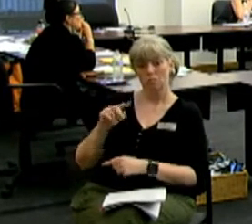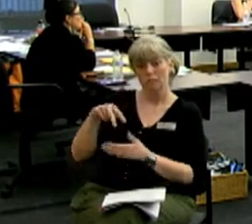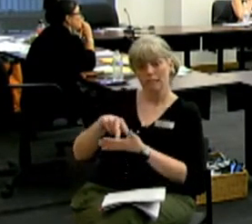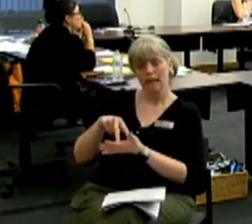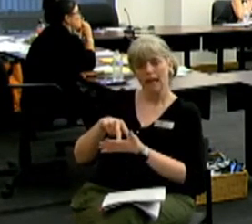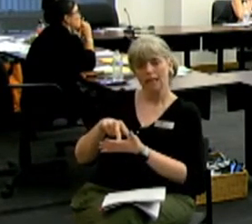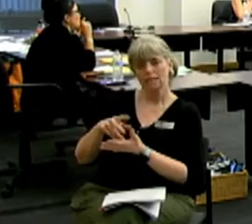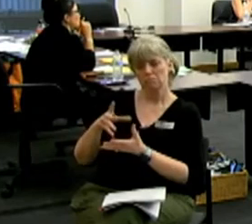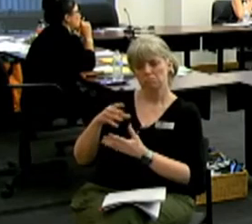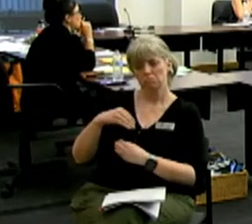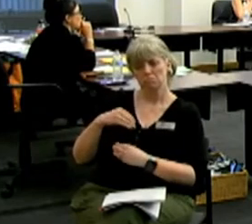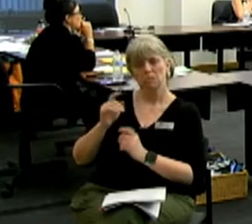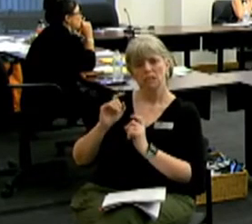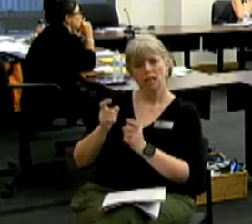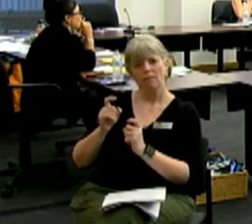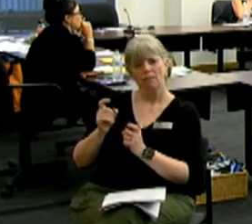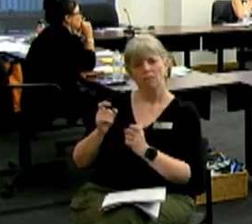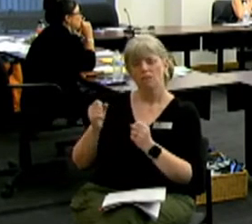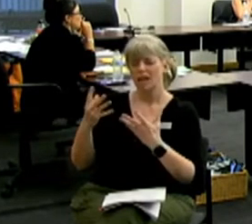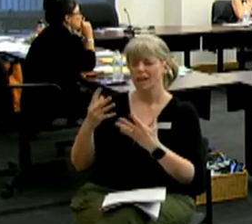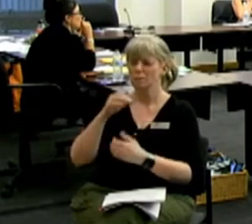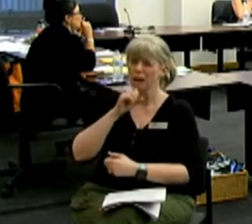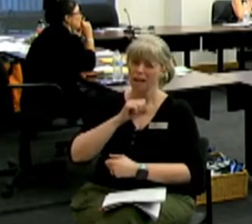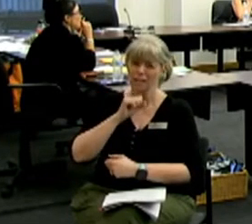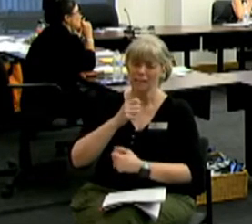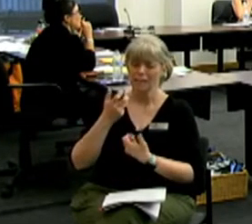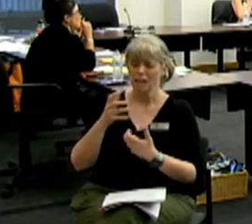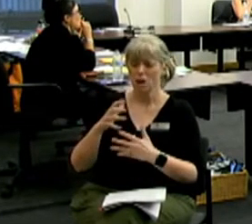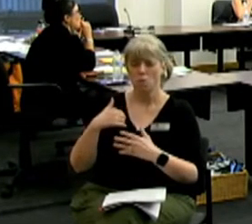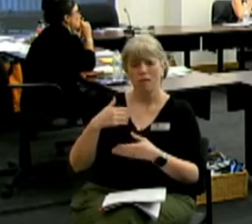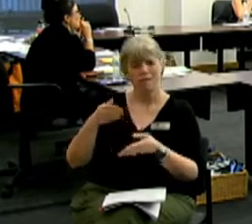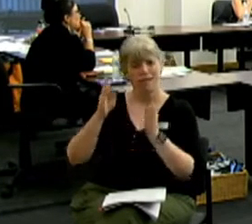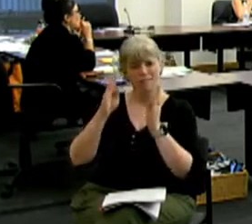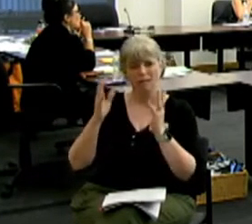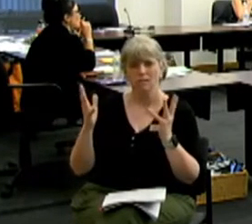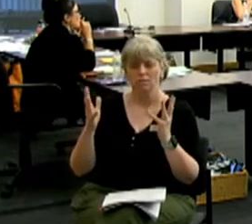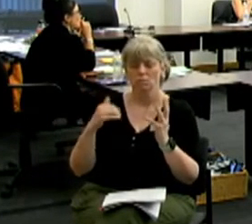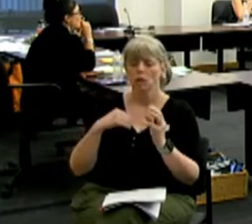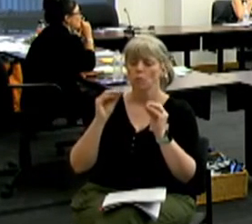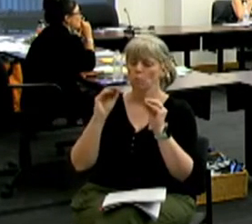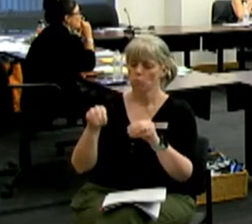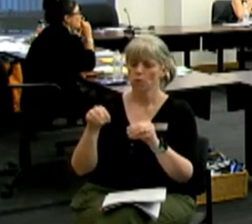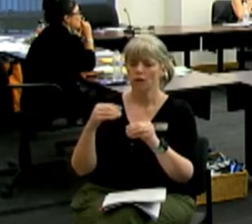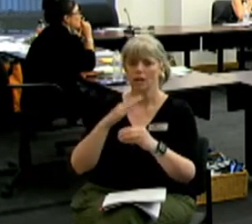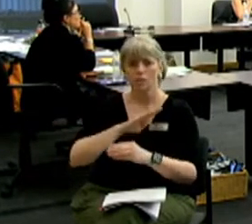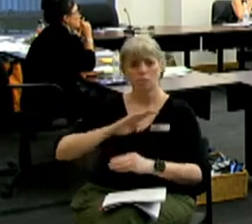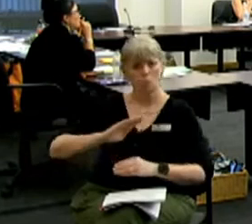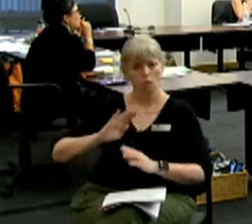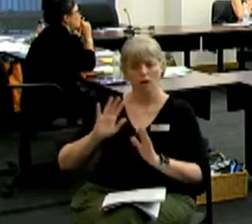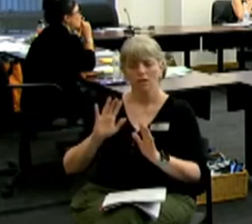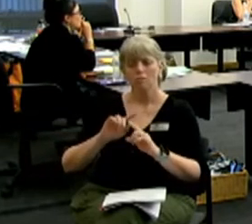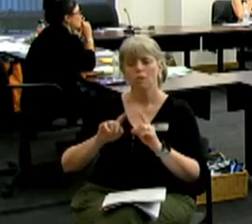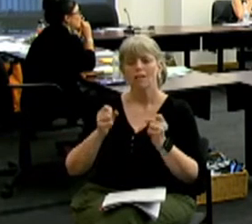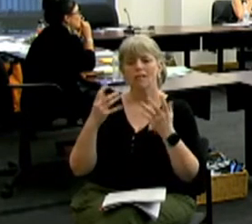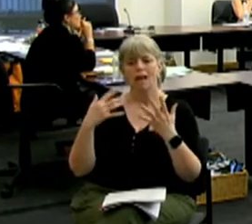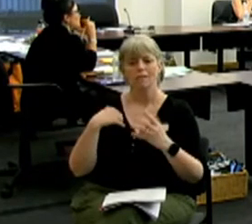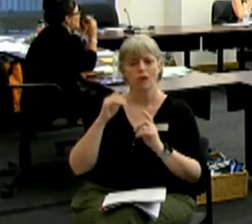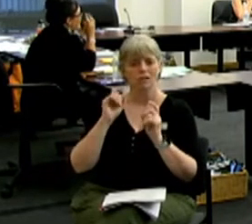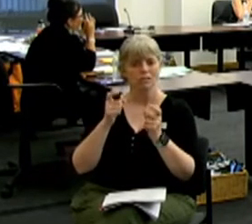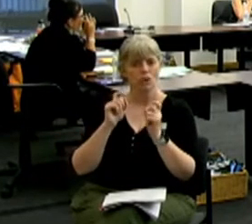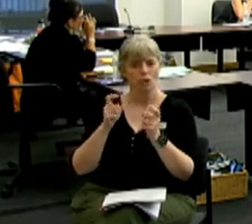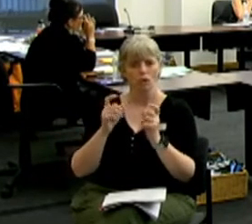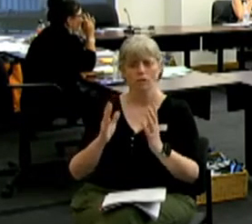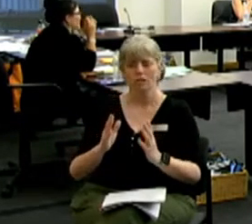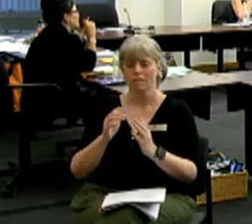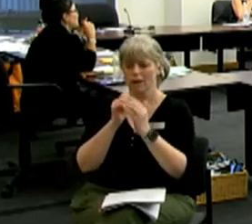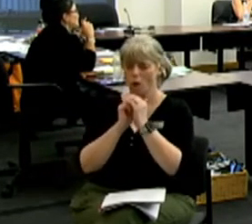get gifts, but a lot of them are elderly and they don't want that attention. So we put it in the board, but a lot of our major gift donors